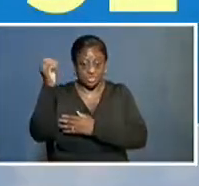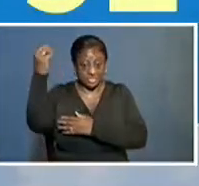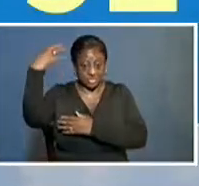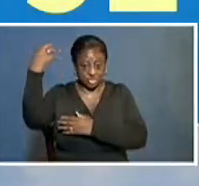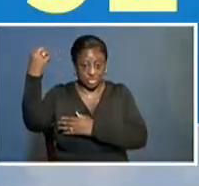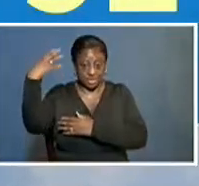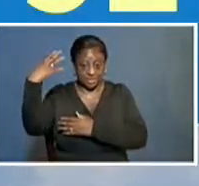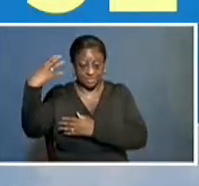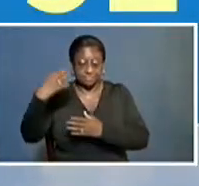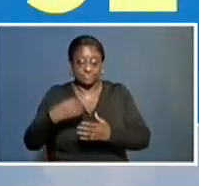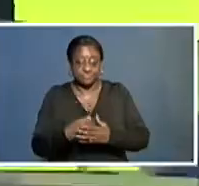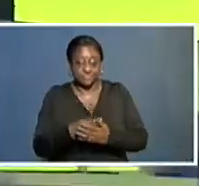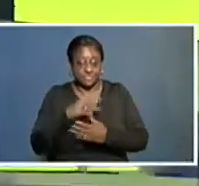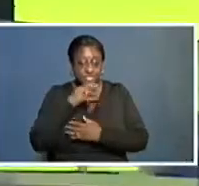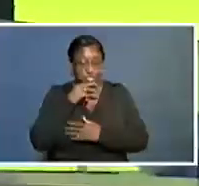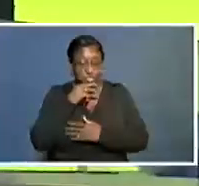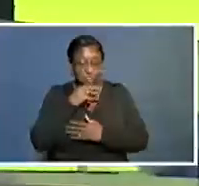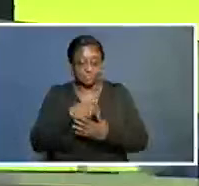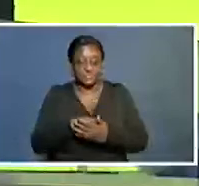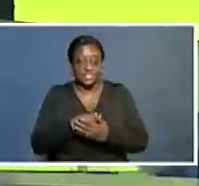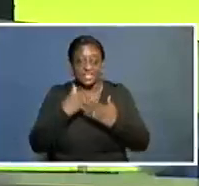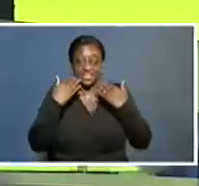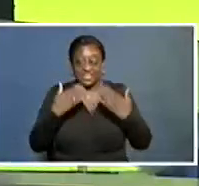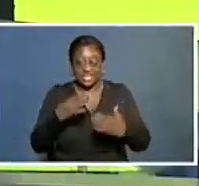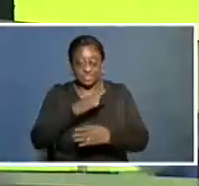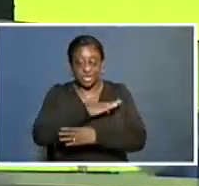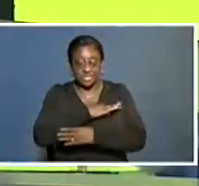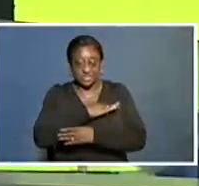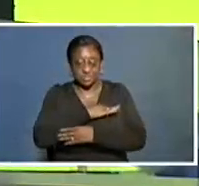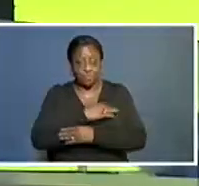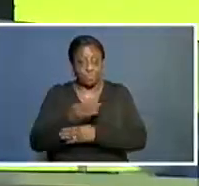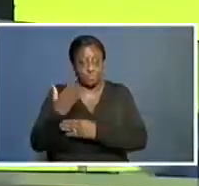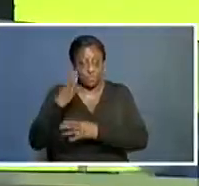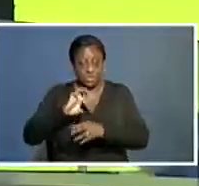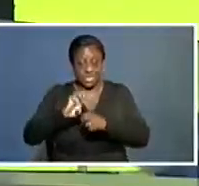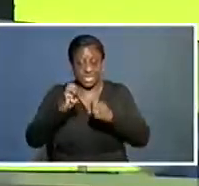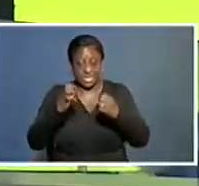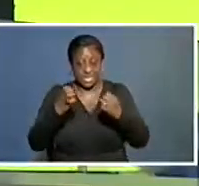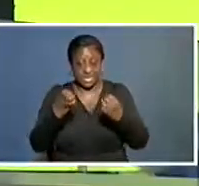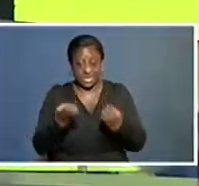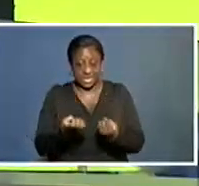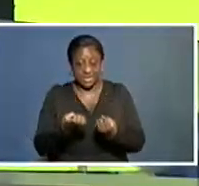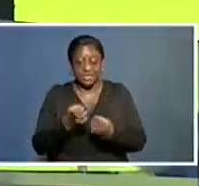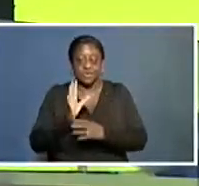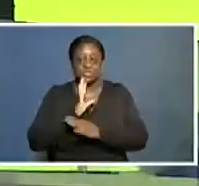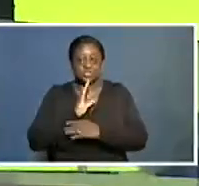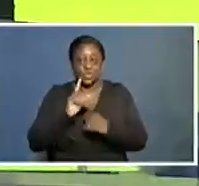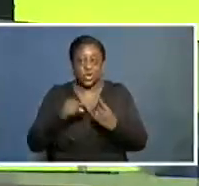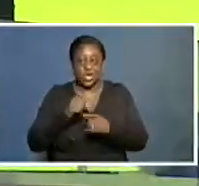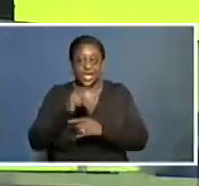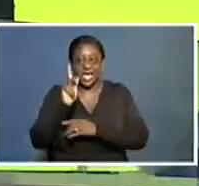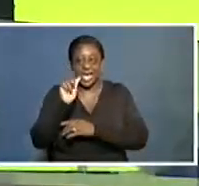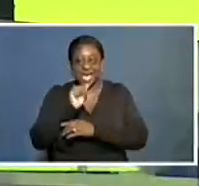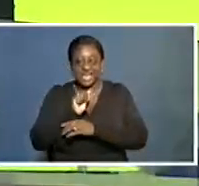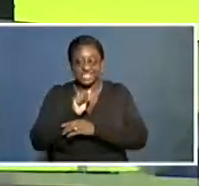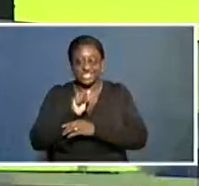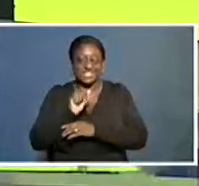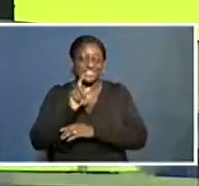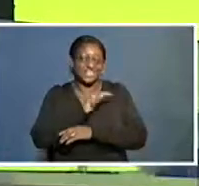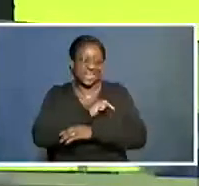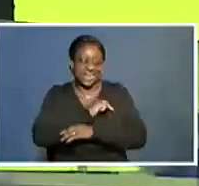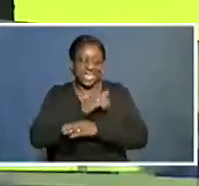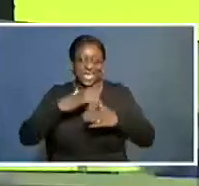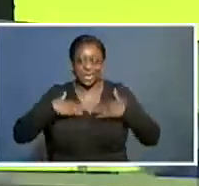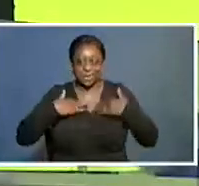our forecast. Kishla. Well, thanks, Brazil. And before we end, we want to wish our technical producer, Ashley Taylor, a